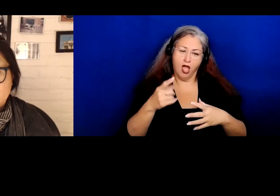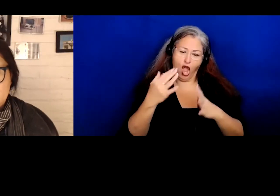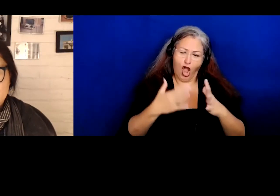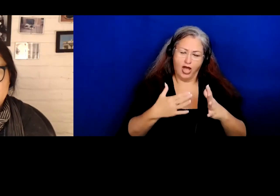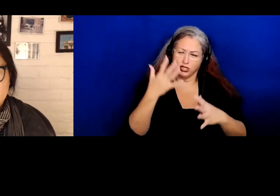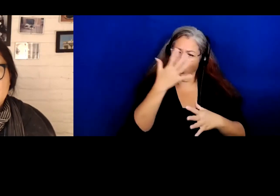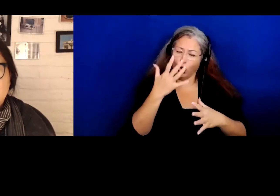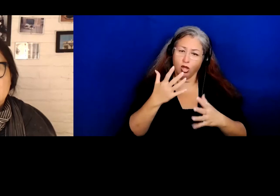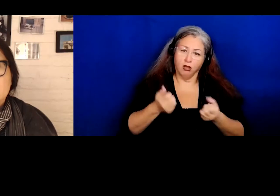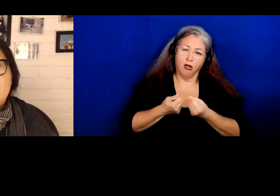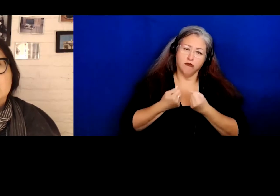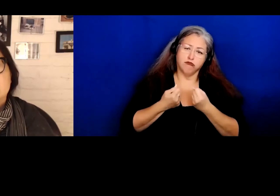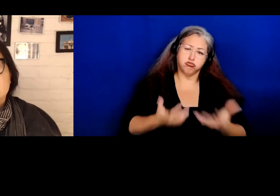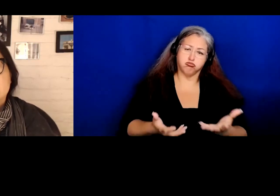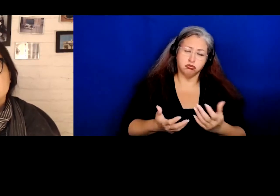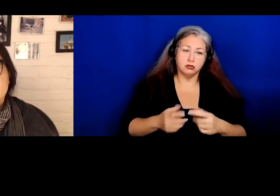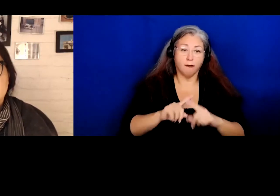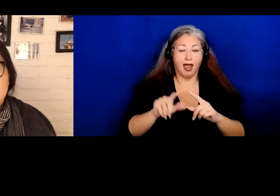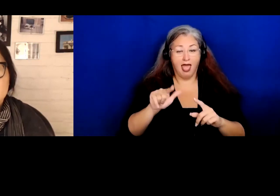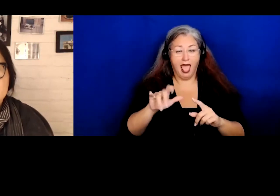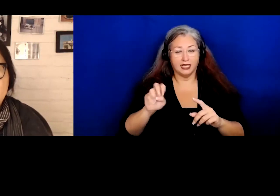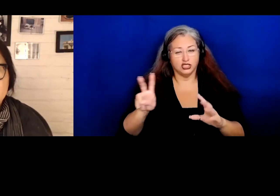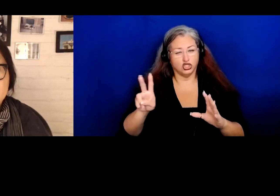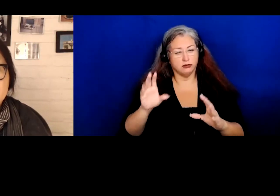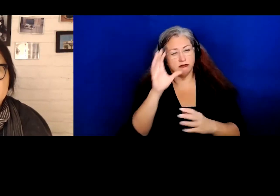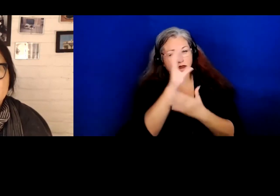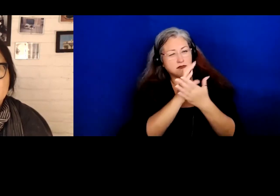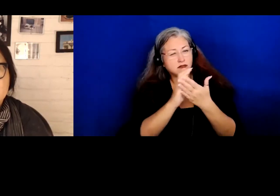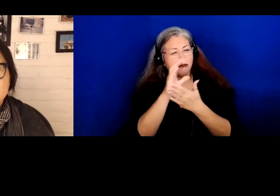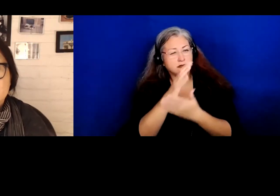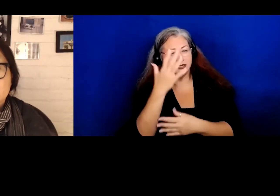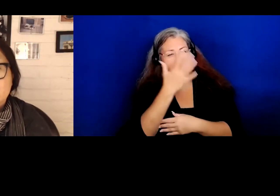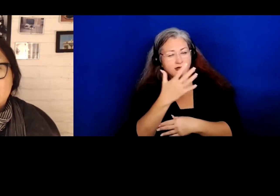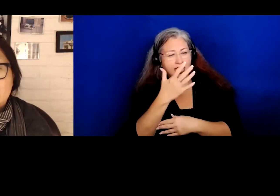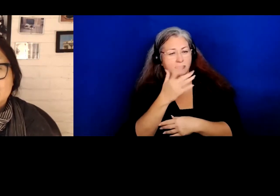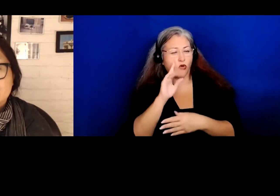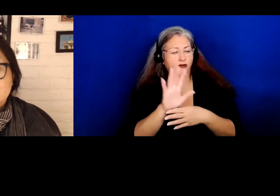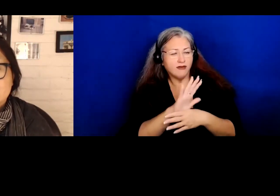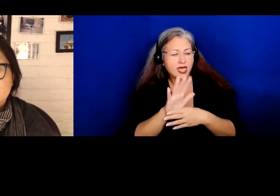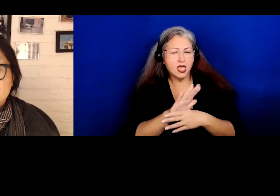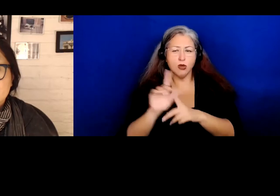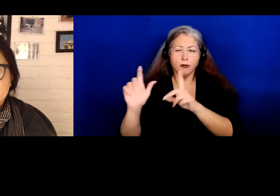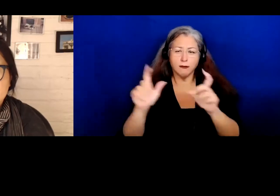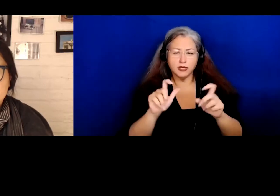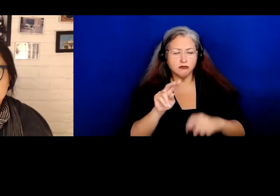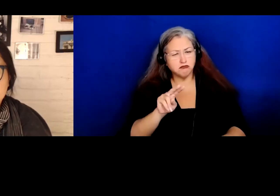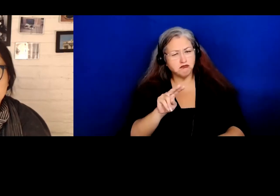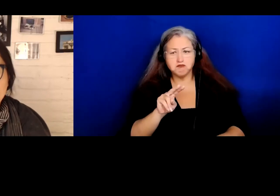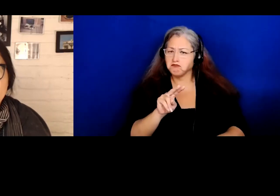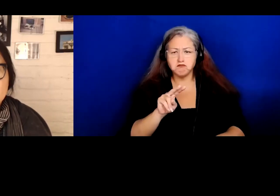artist looks. Yet when Alice looks closely at the artist's face in the film, in the photographs, she doesn't see